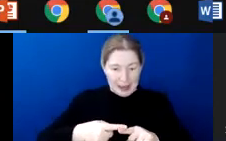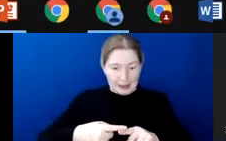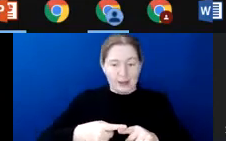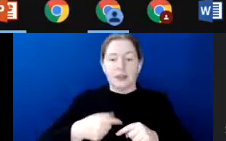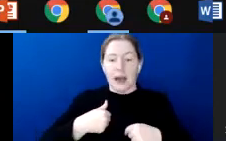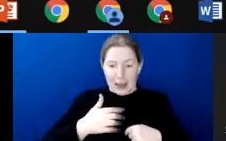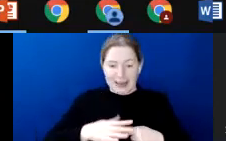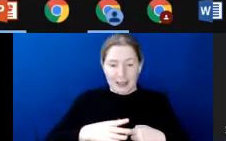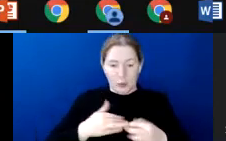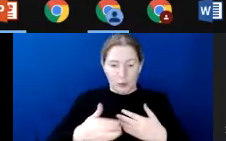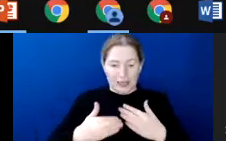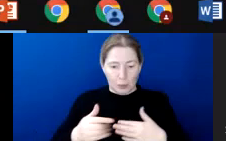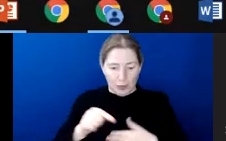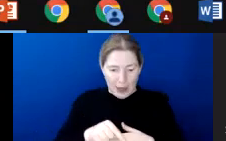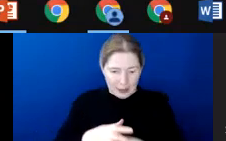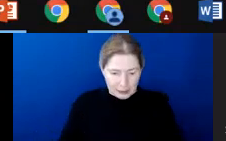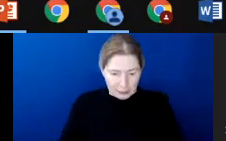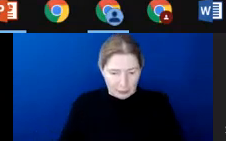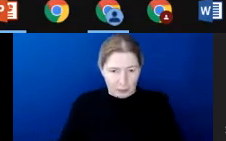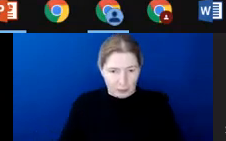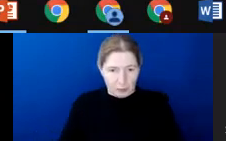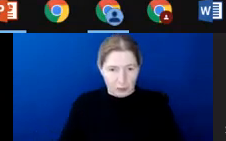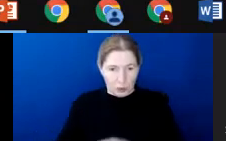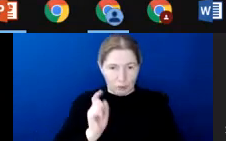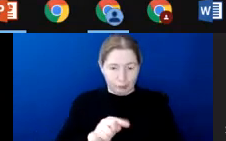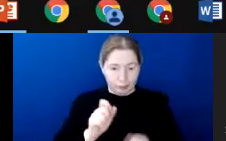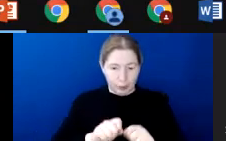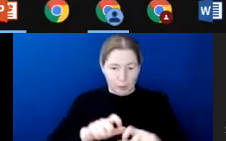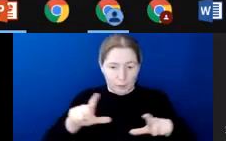to handle. So if I open the first one,